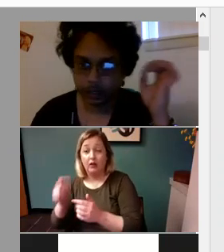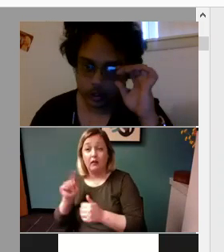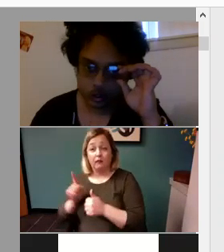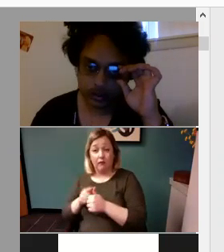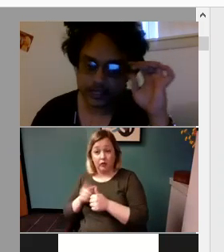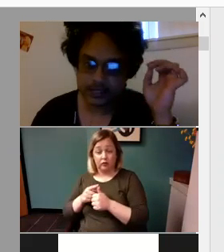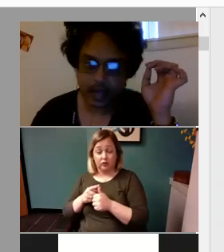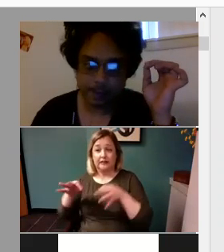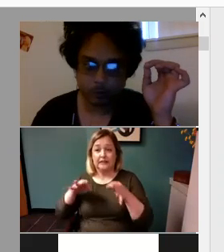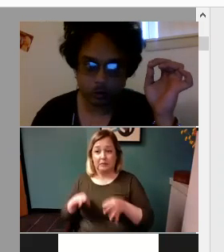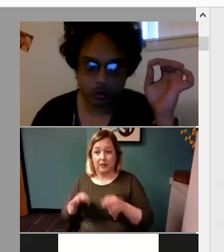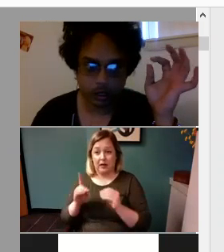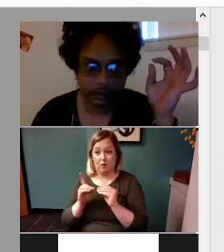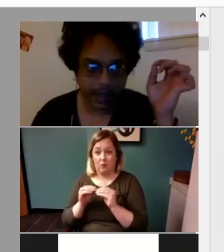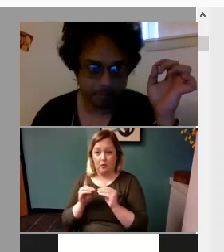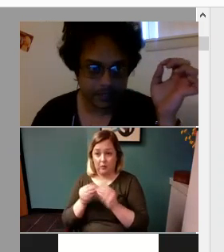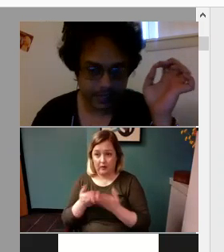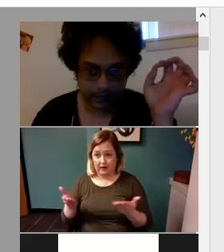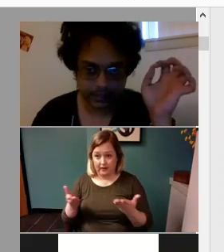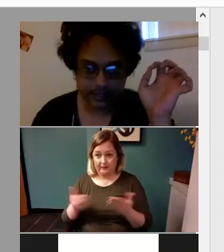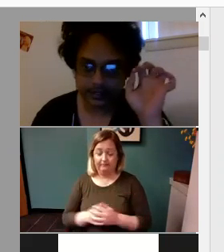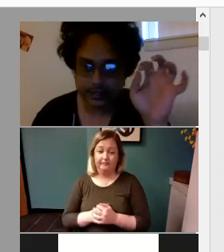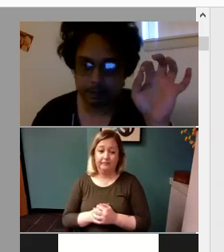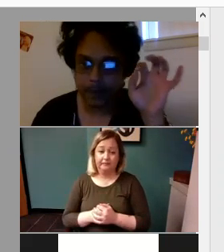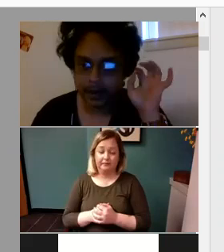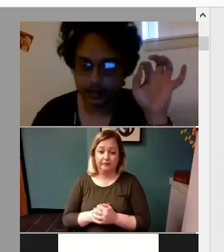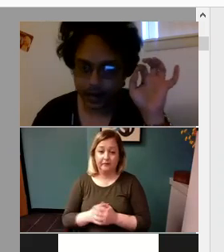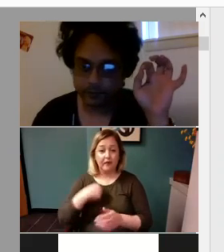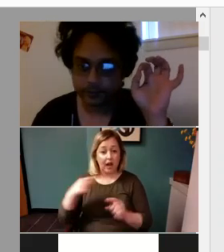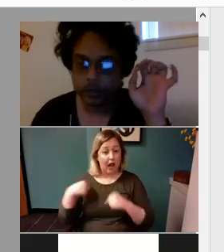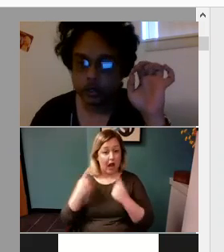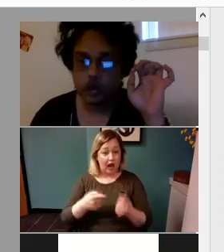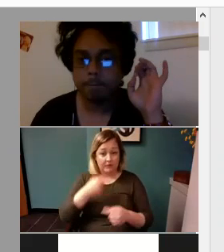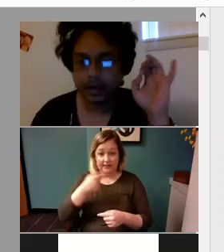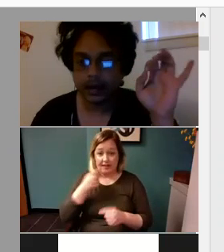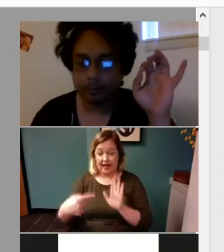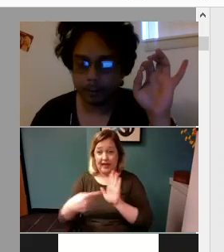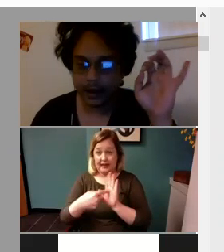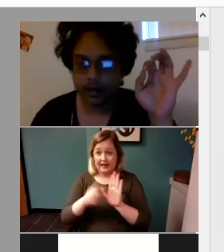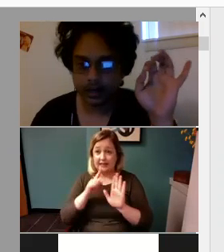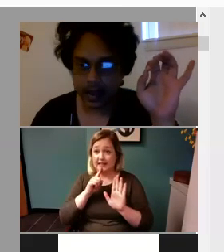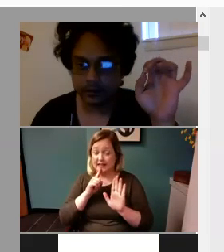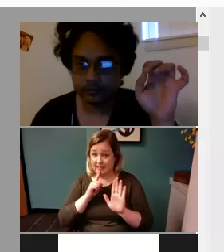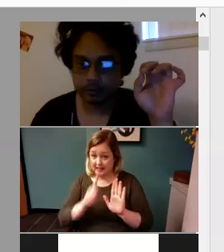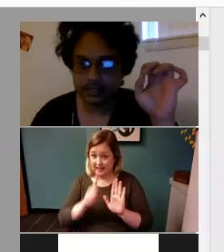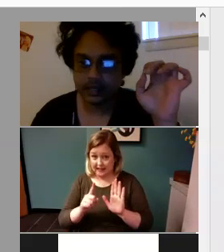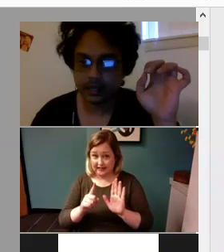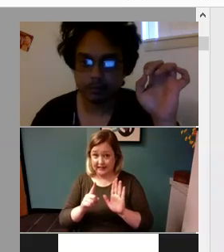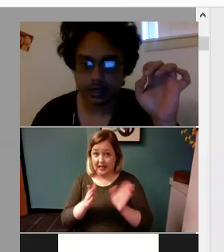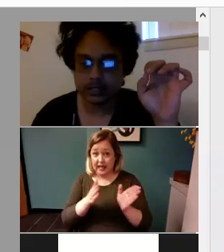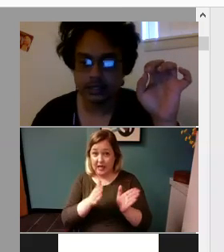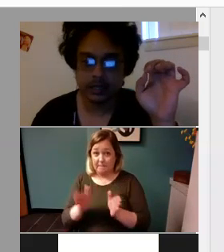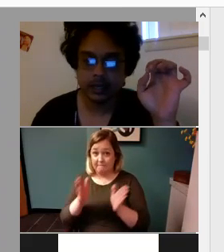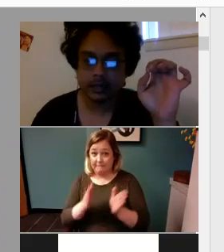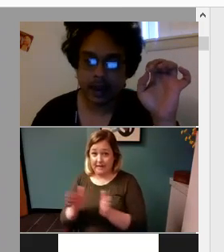thing. So this, I have been saying this, that this is a planar graph. So a planar graph